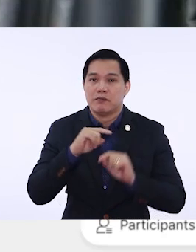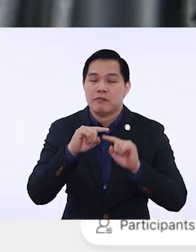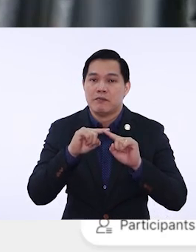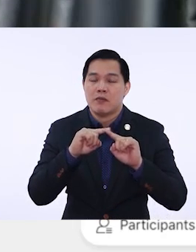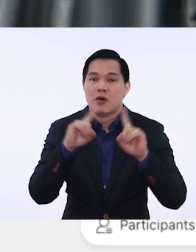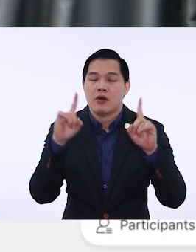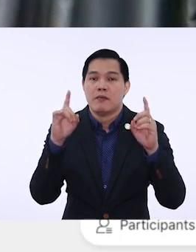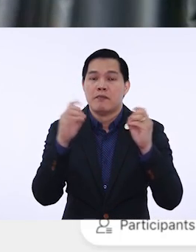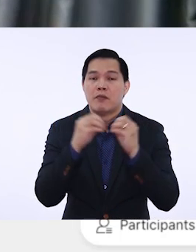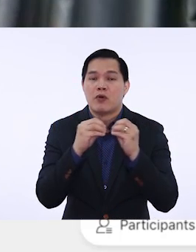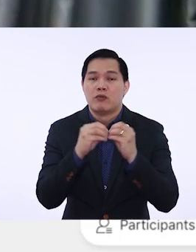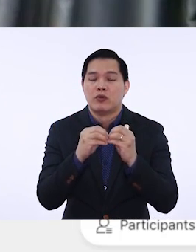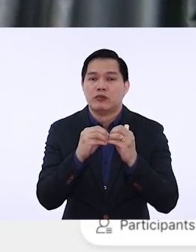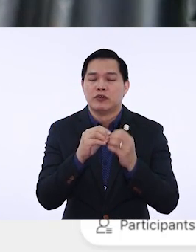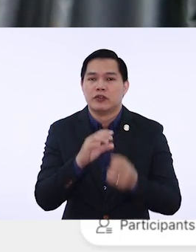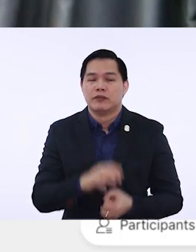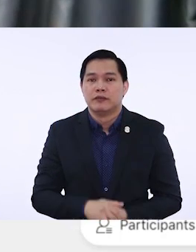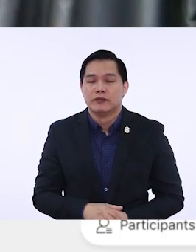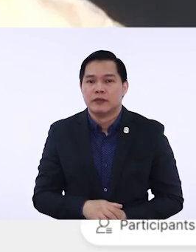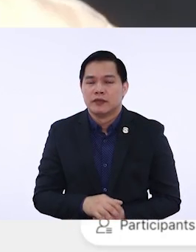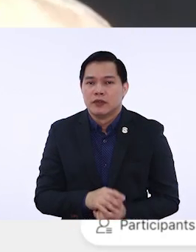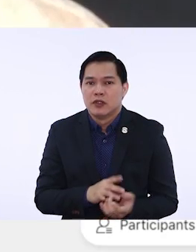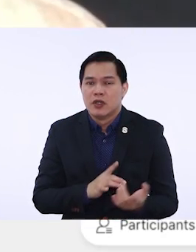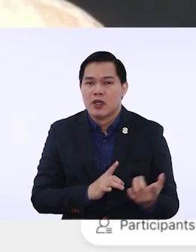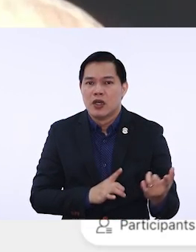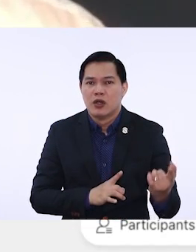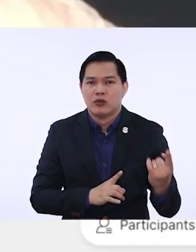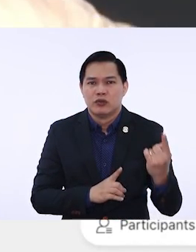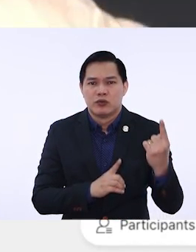it hindered face-to-face social communication.